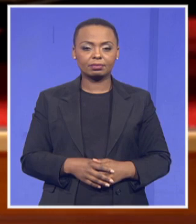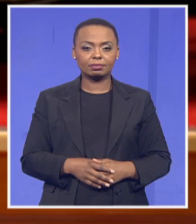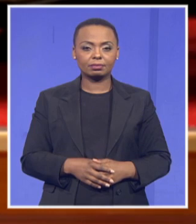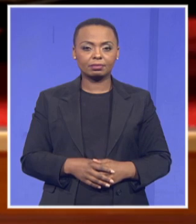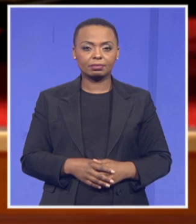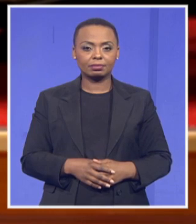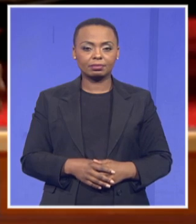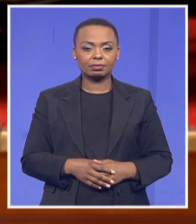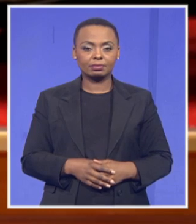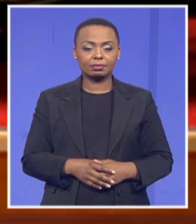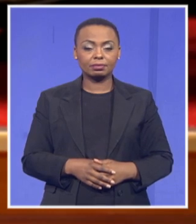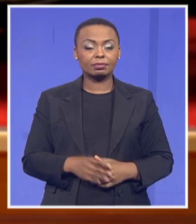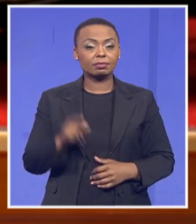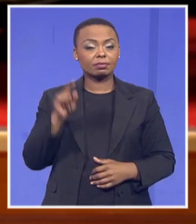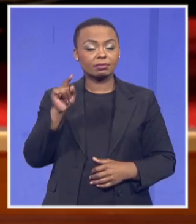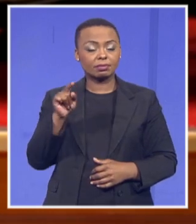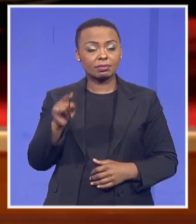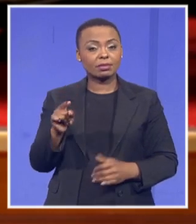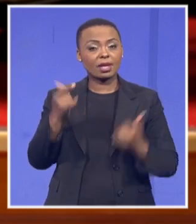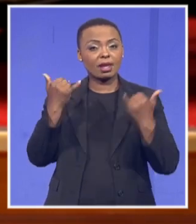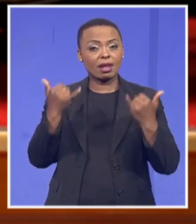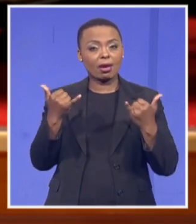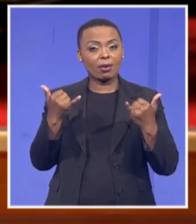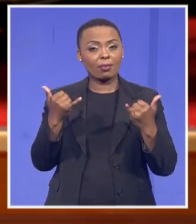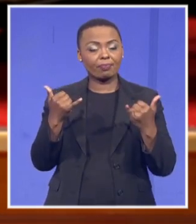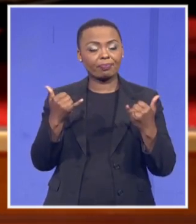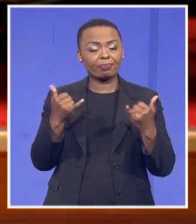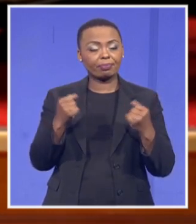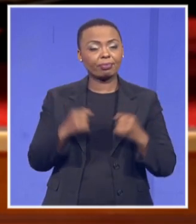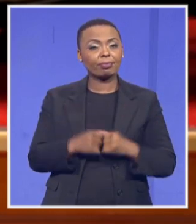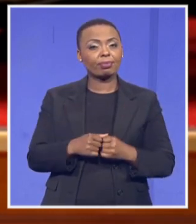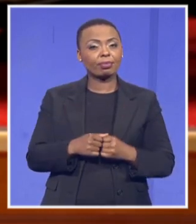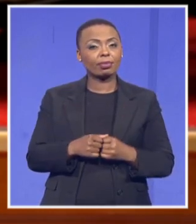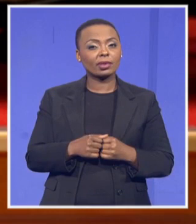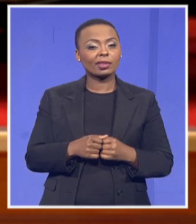And to the extent that you do not